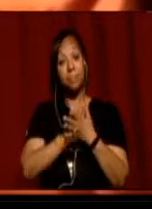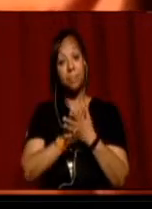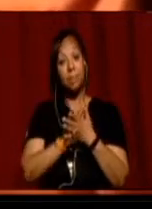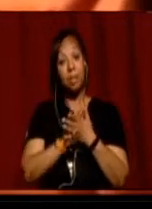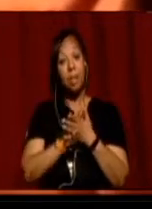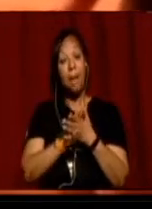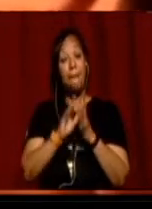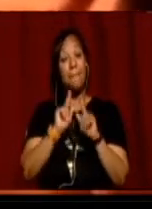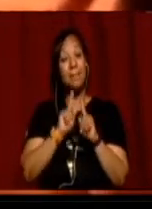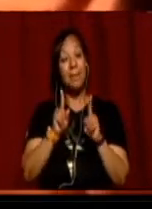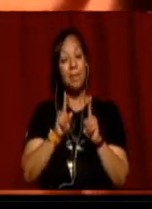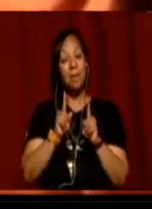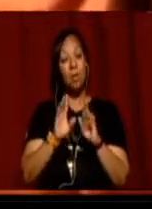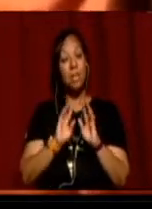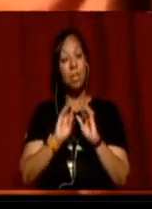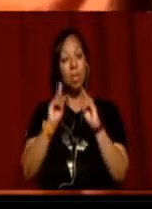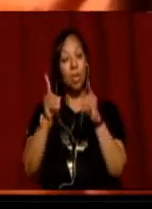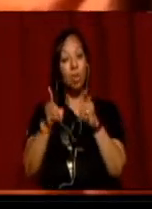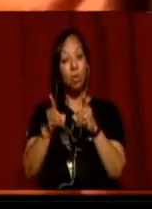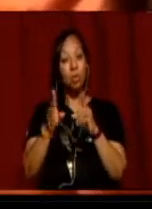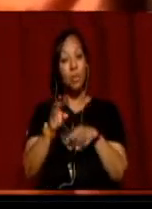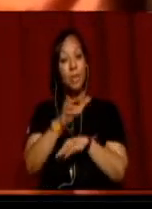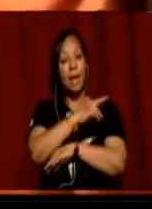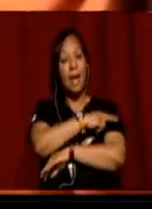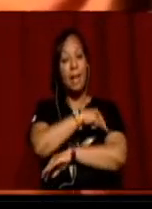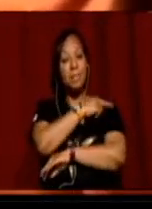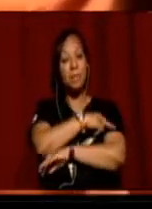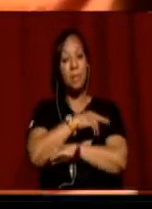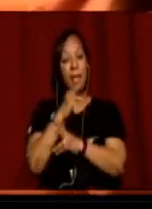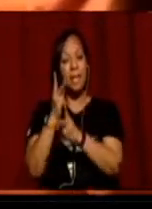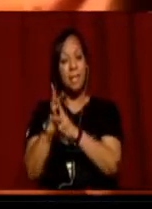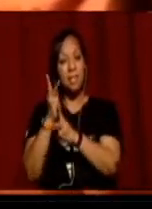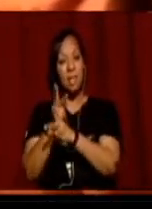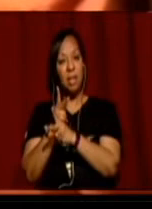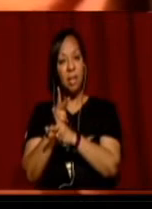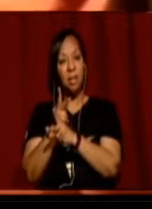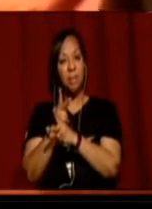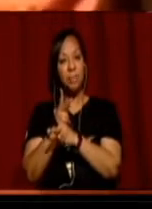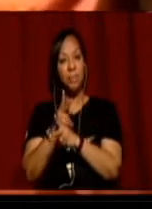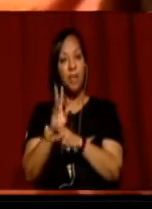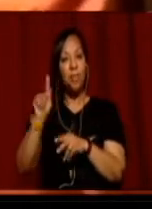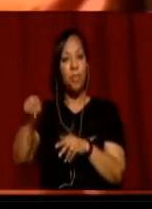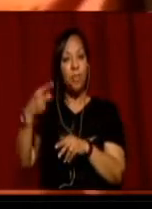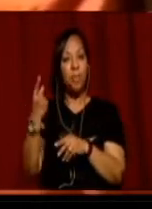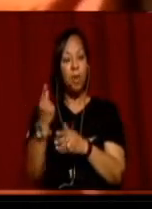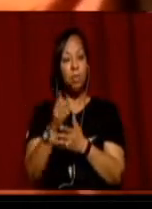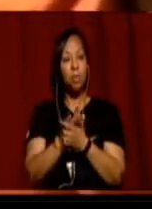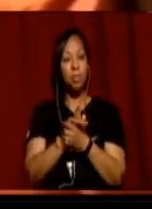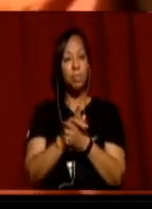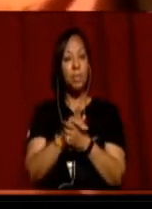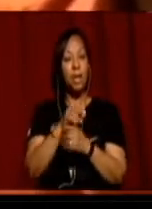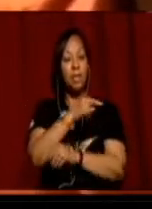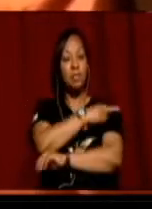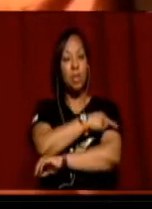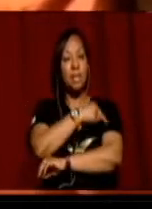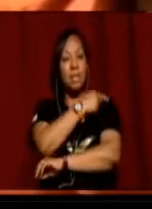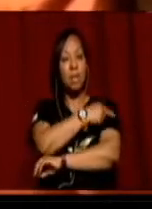need to be in a hospital, but where they can still more or less take care of themselves and also arrange